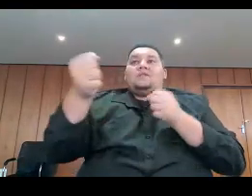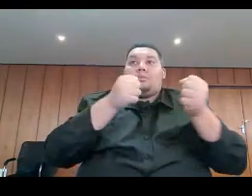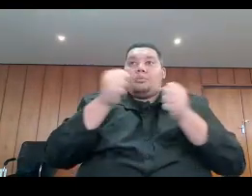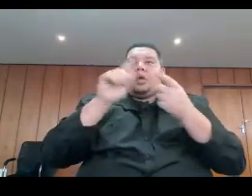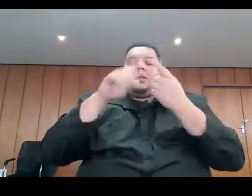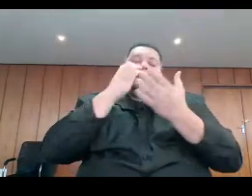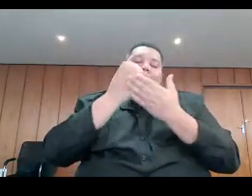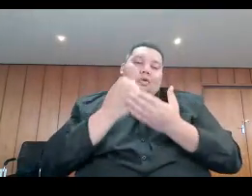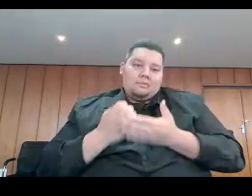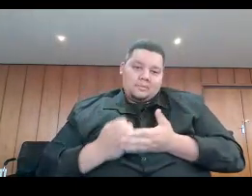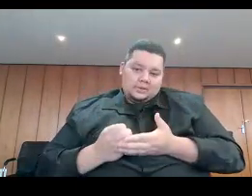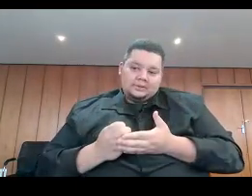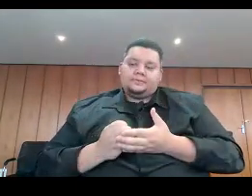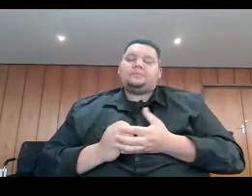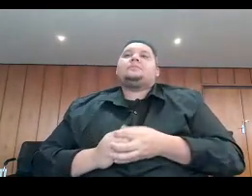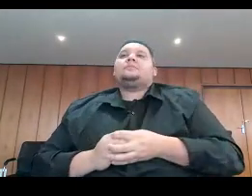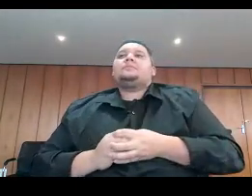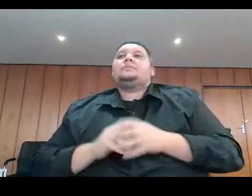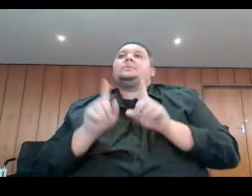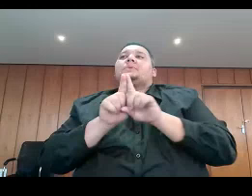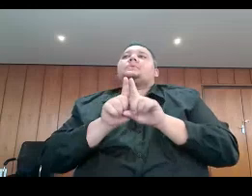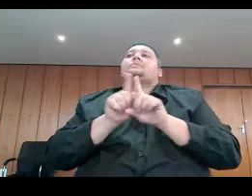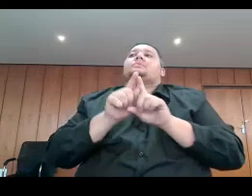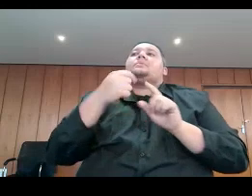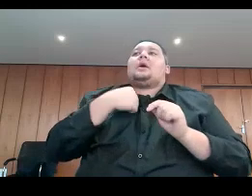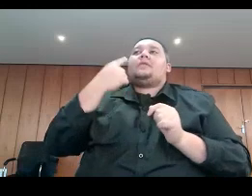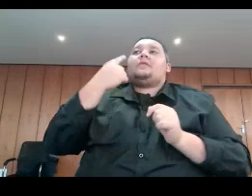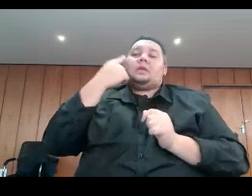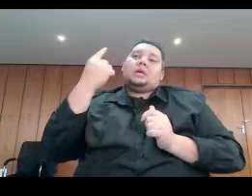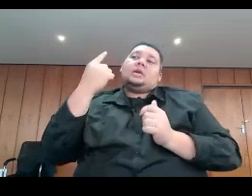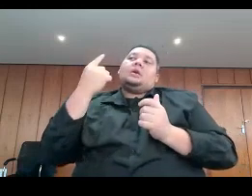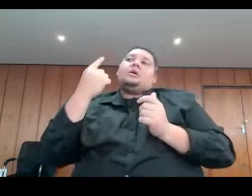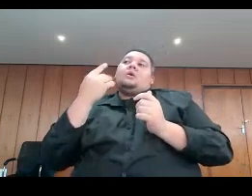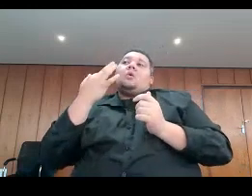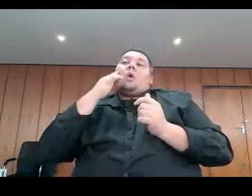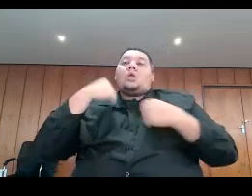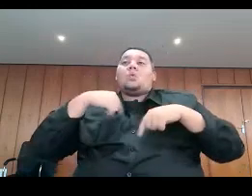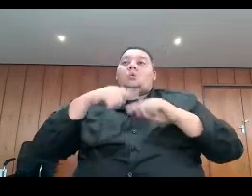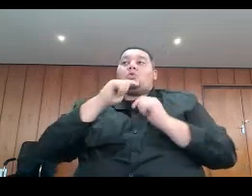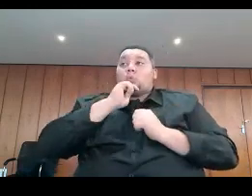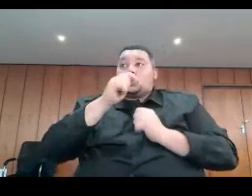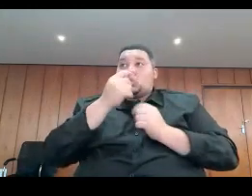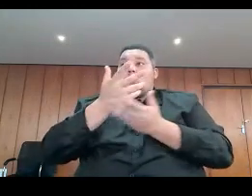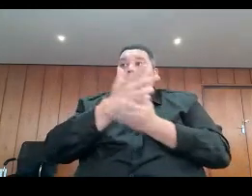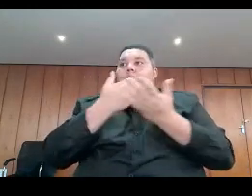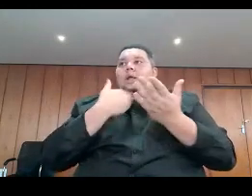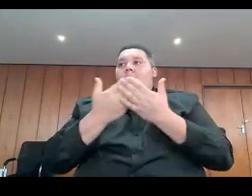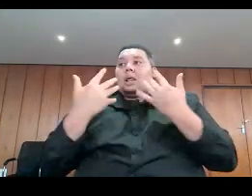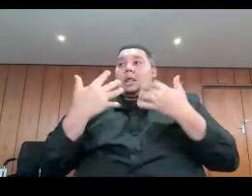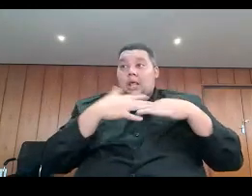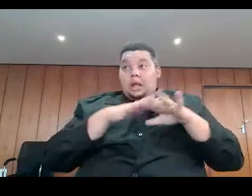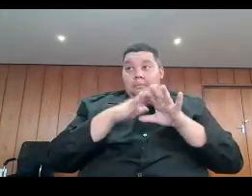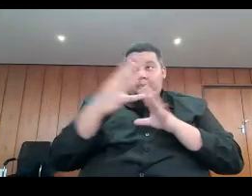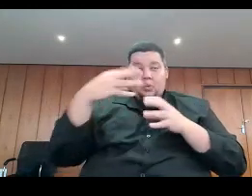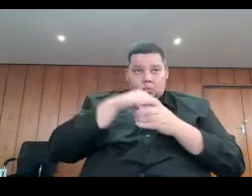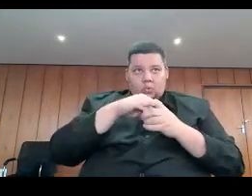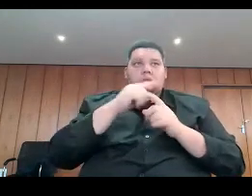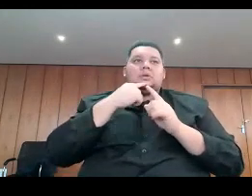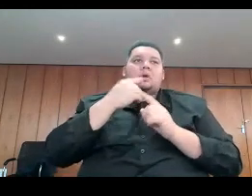and economies. And I think when we really can implement inclusion is